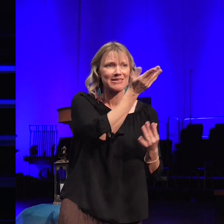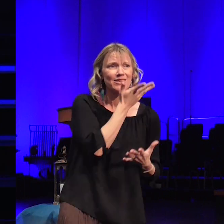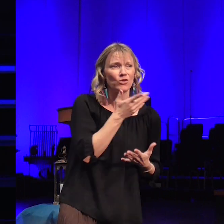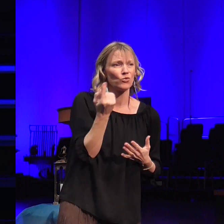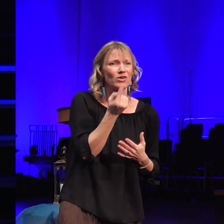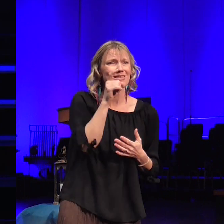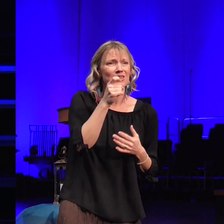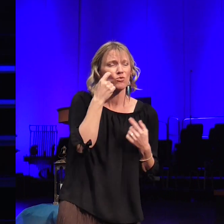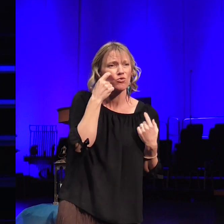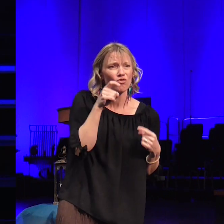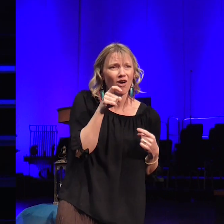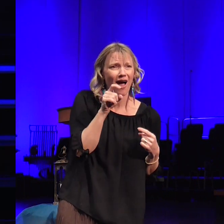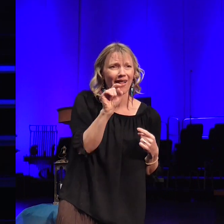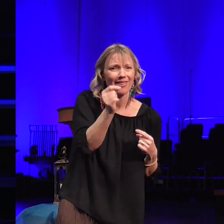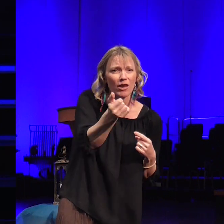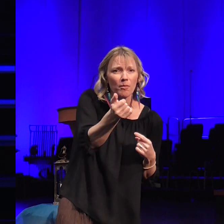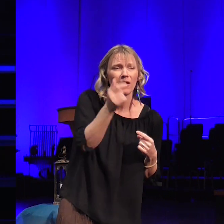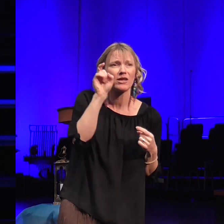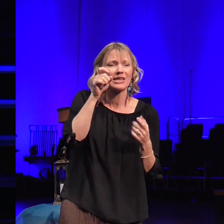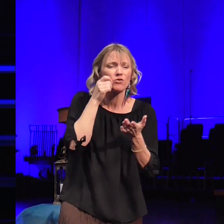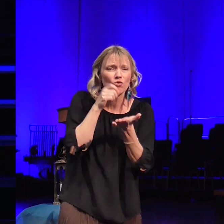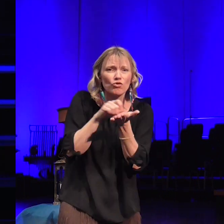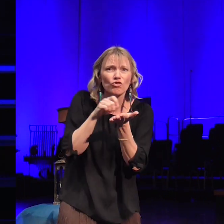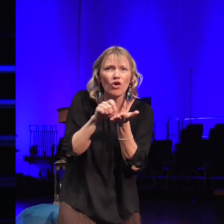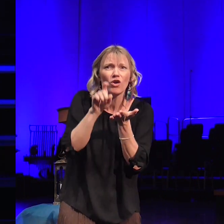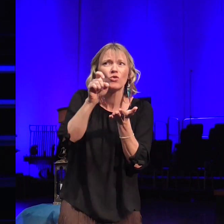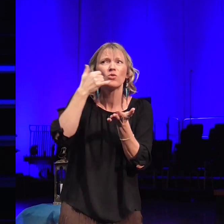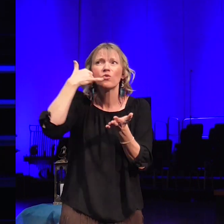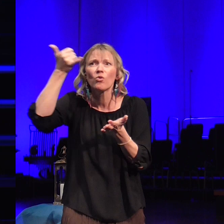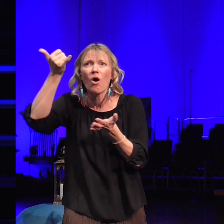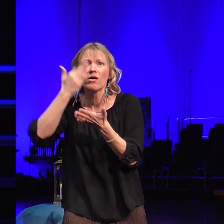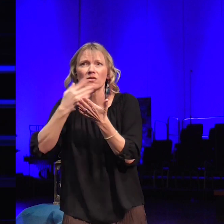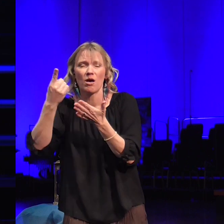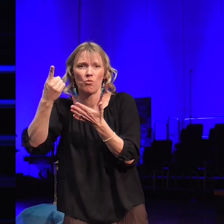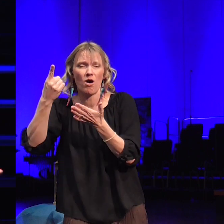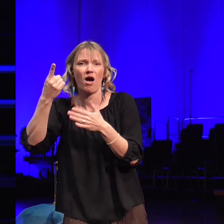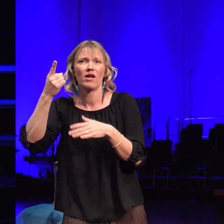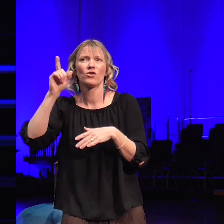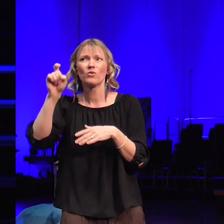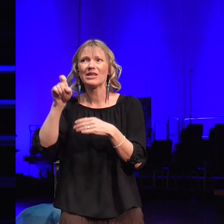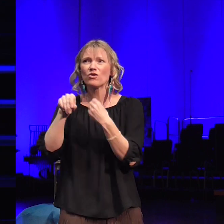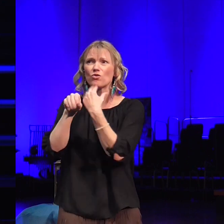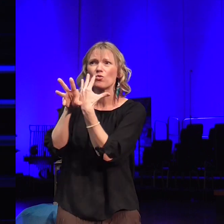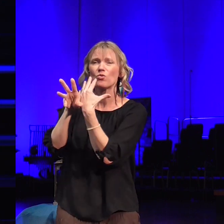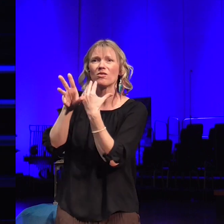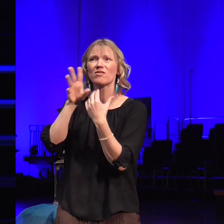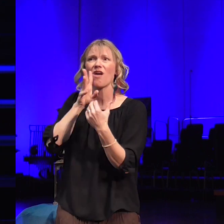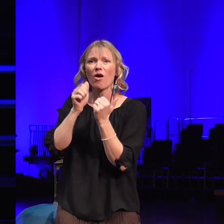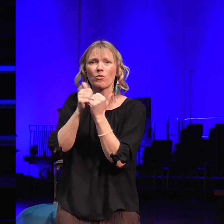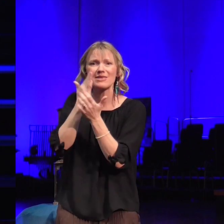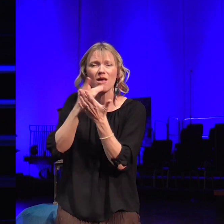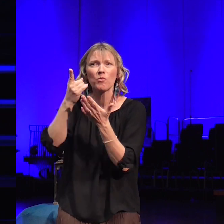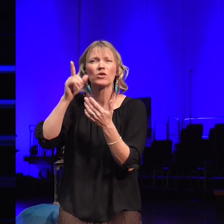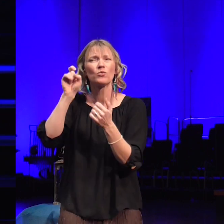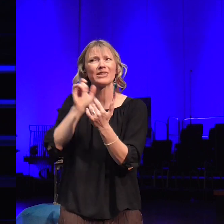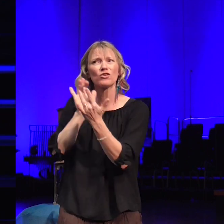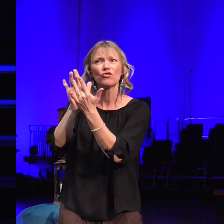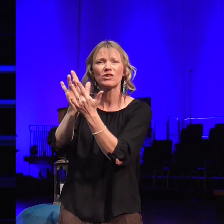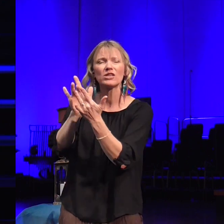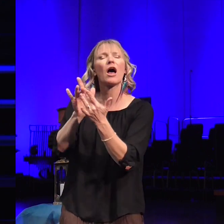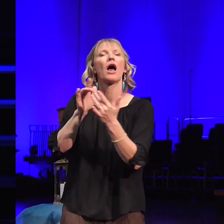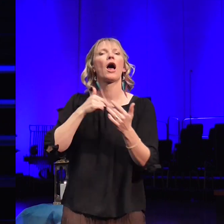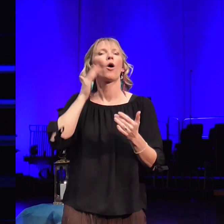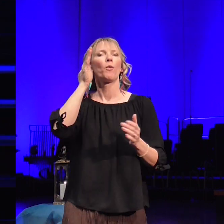cry a little bit. You need to journal. You need to call somebody. You need to talk to somebody. You need to reach out. I will